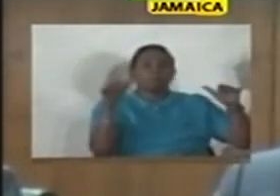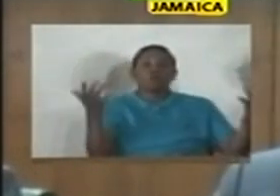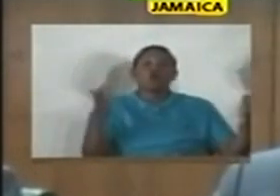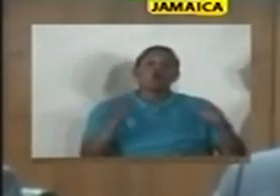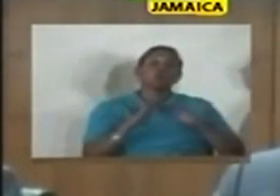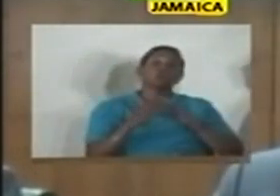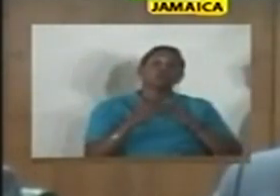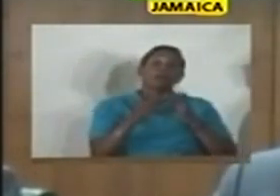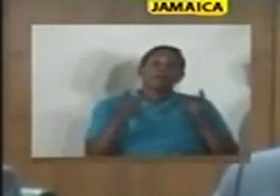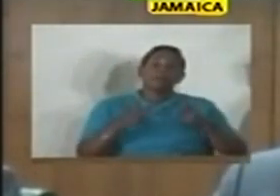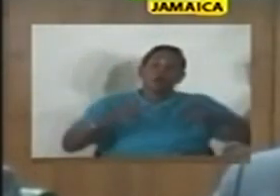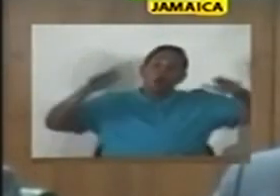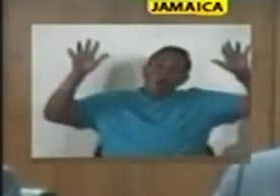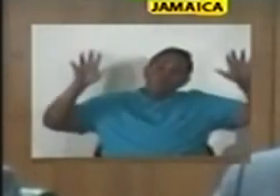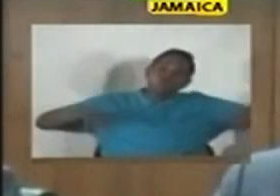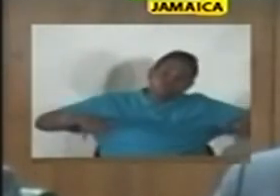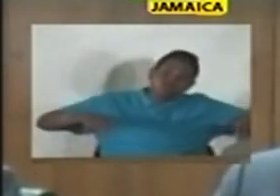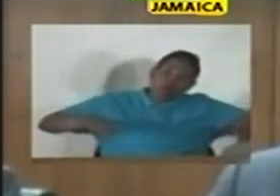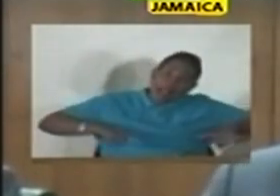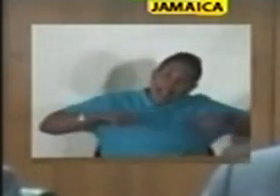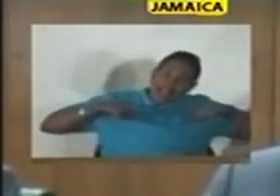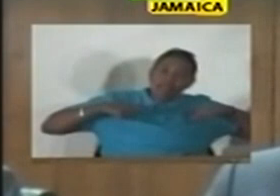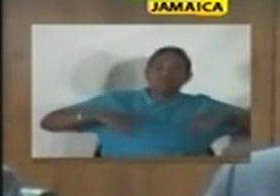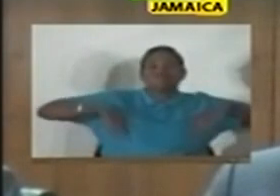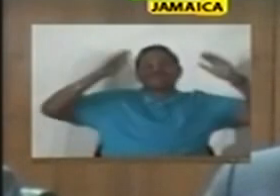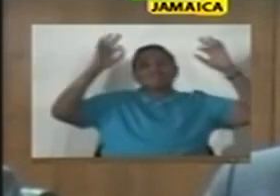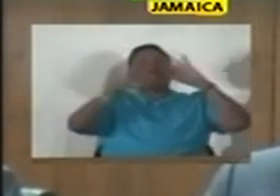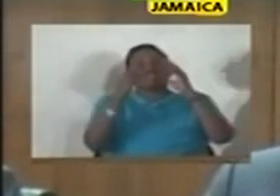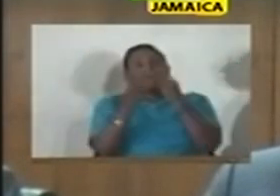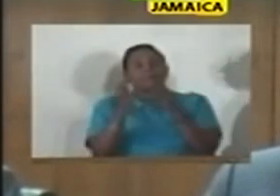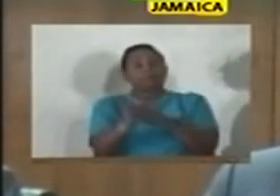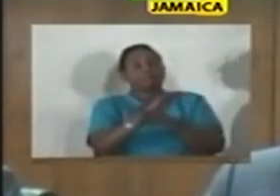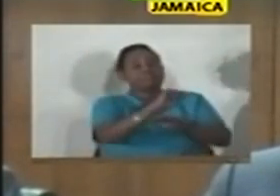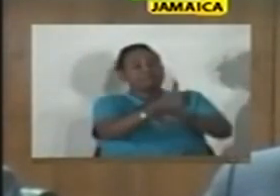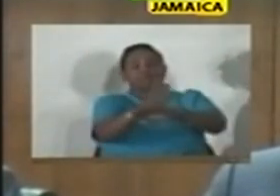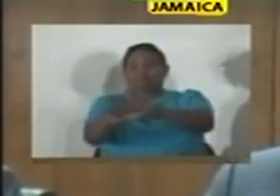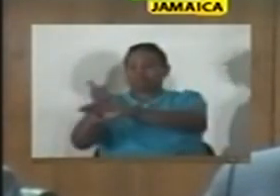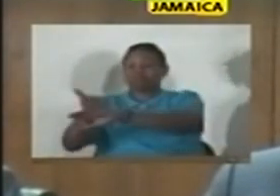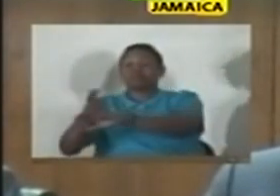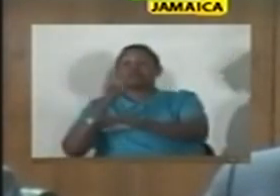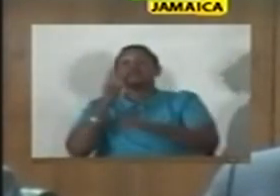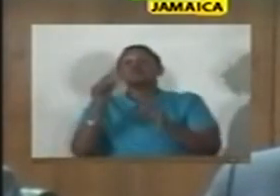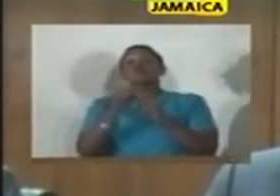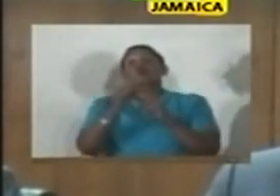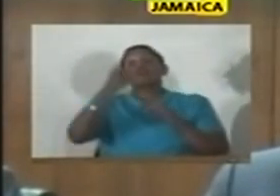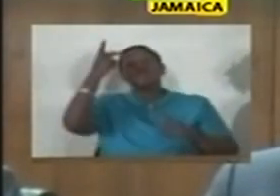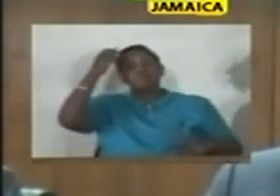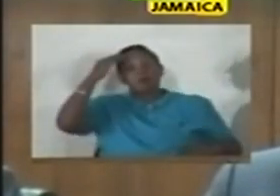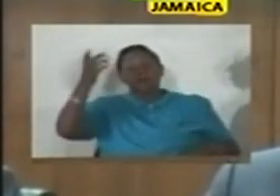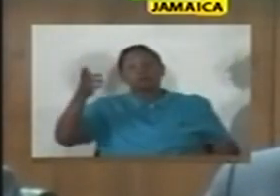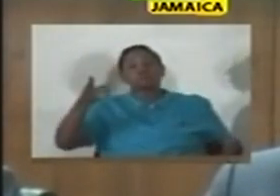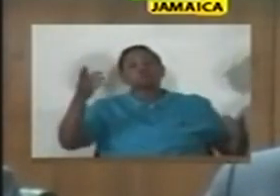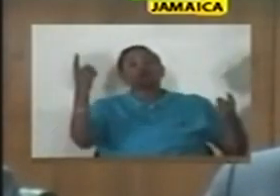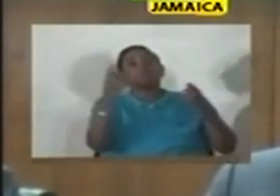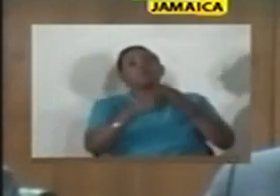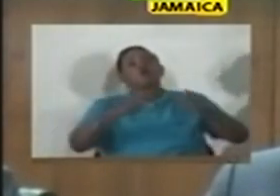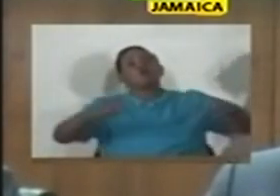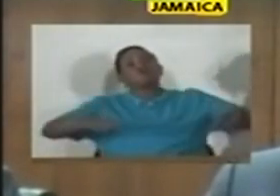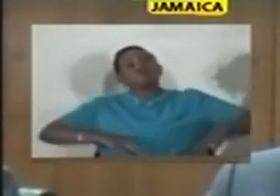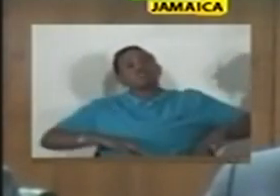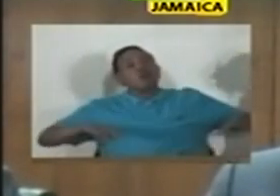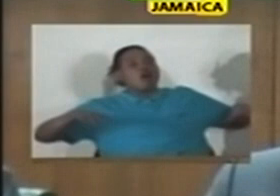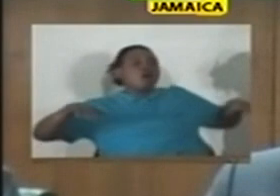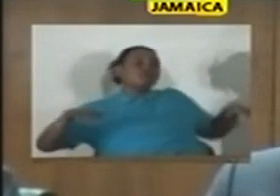the place of choice to live, work, raise families and do business, and in the words of the Prime Minister, to also retire.